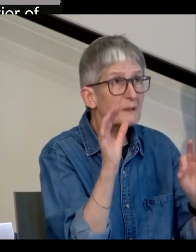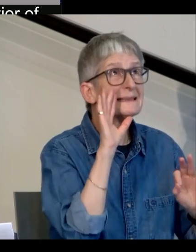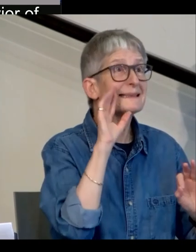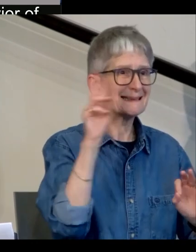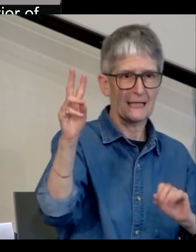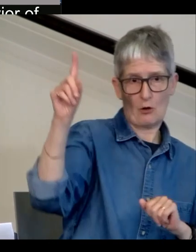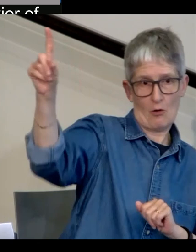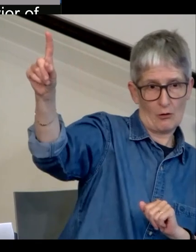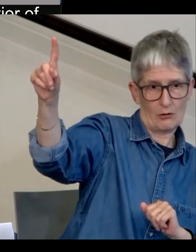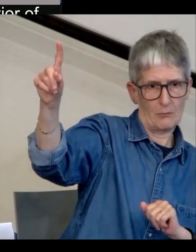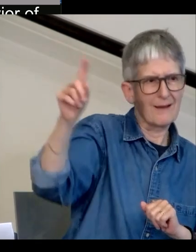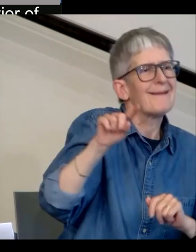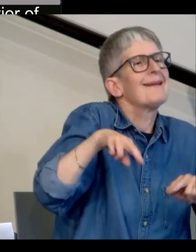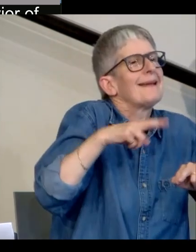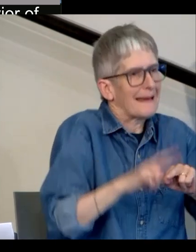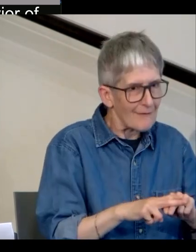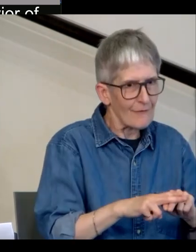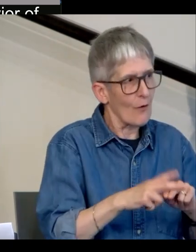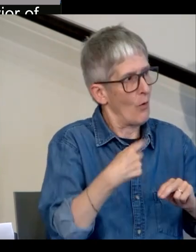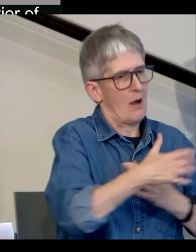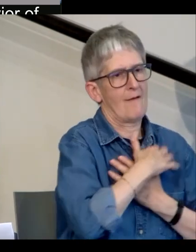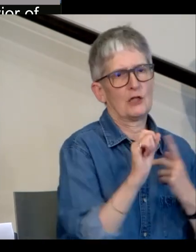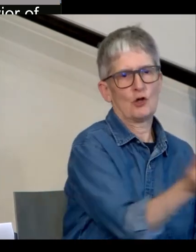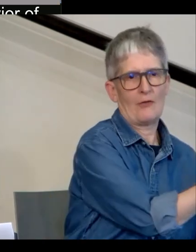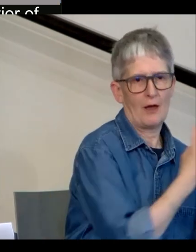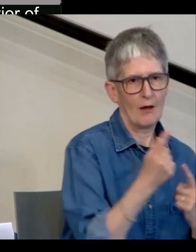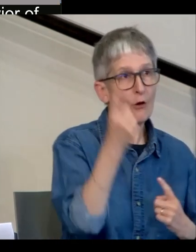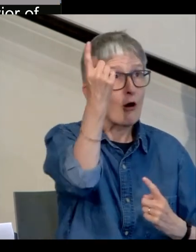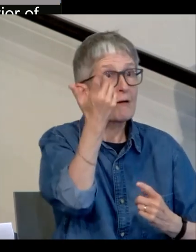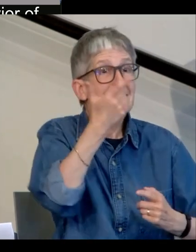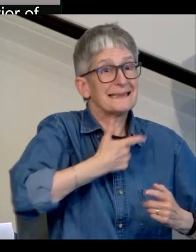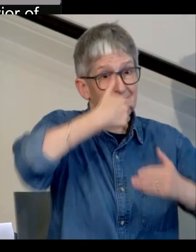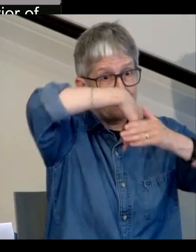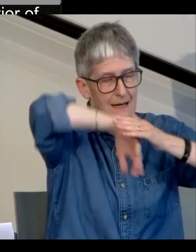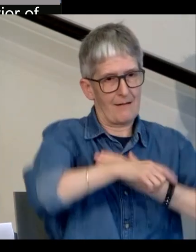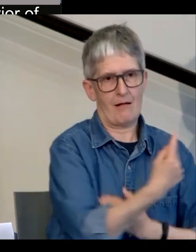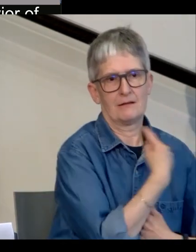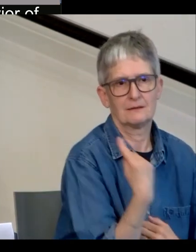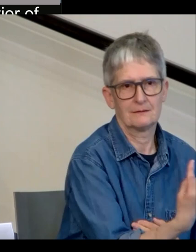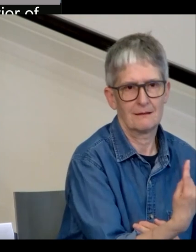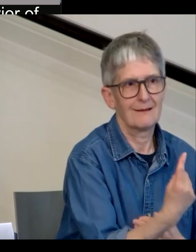we love one another, God lives in us and his love is made complete in us.